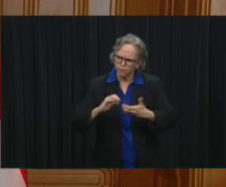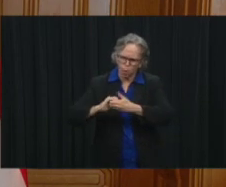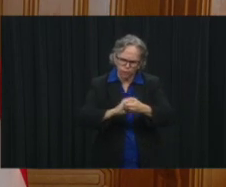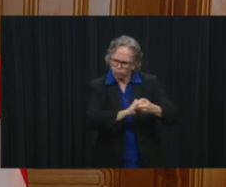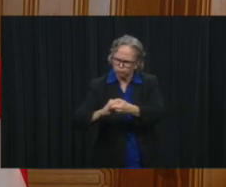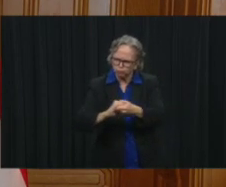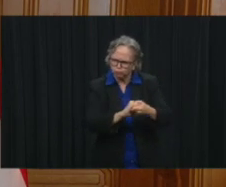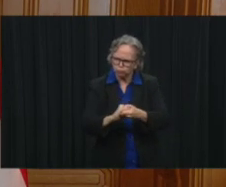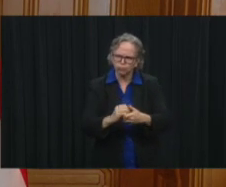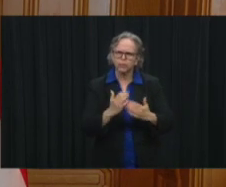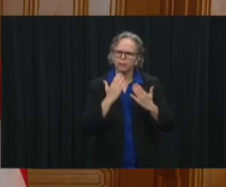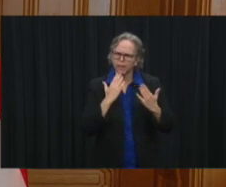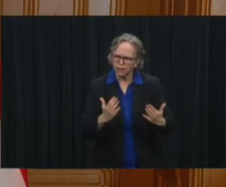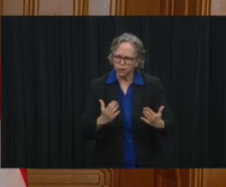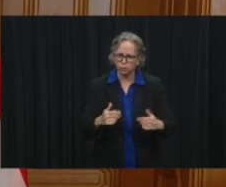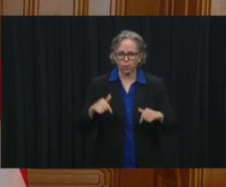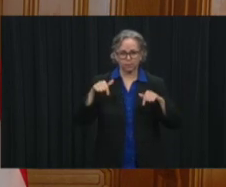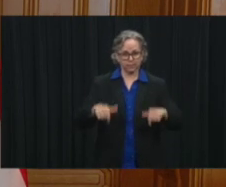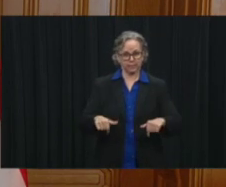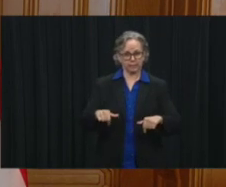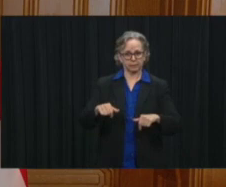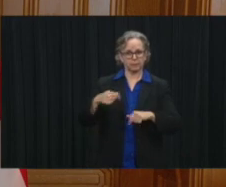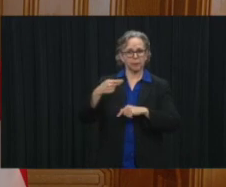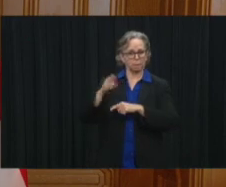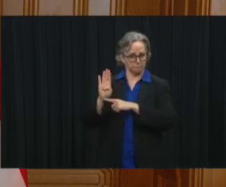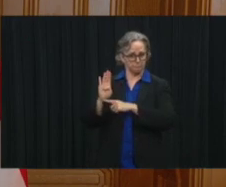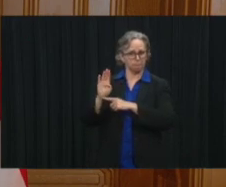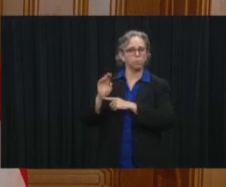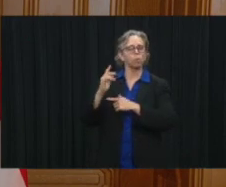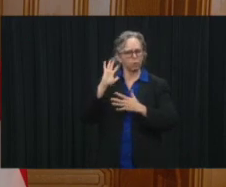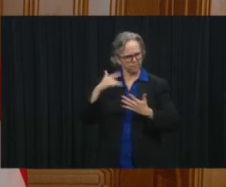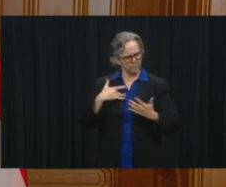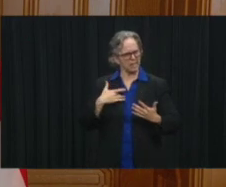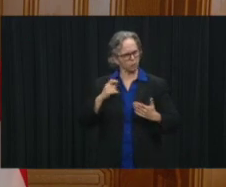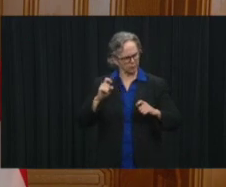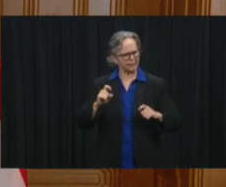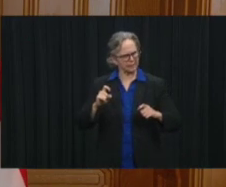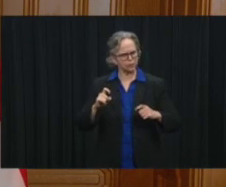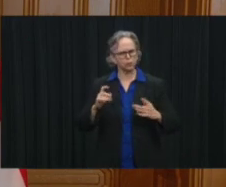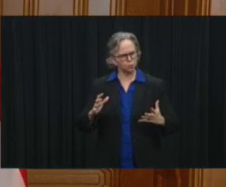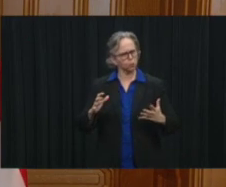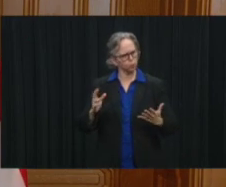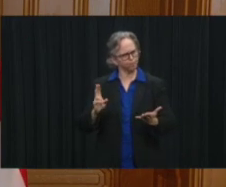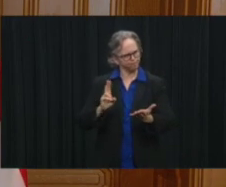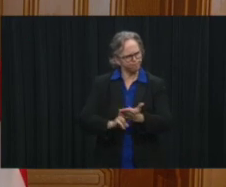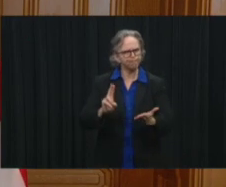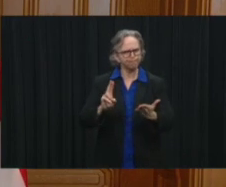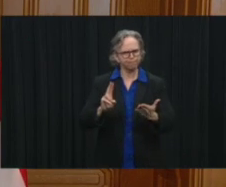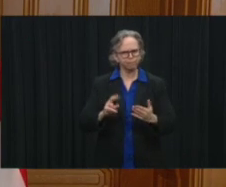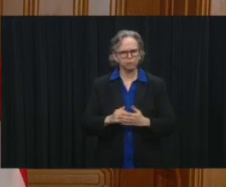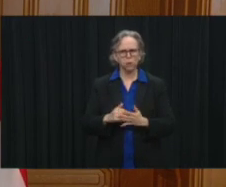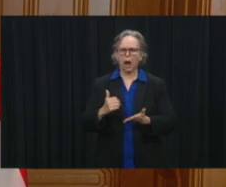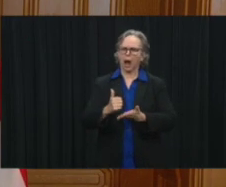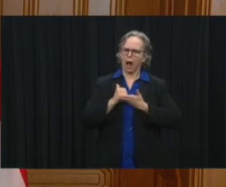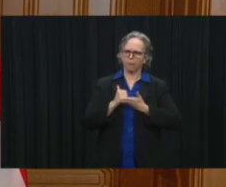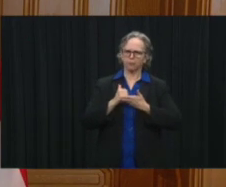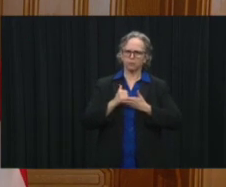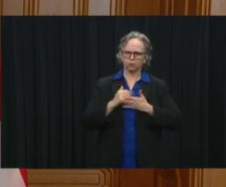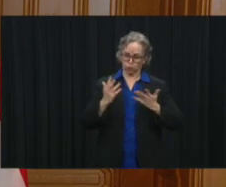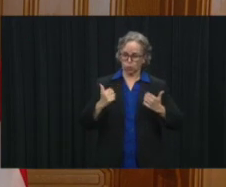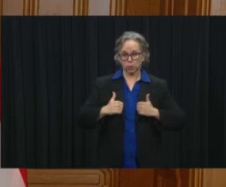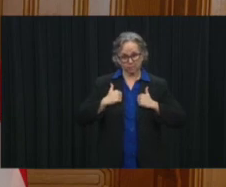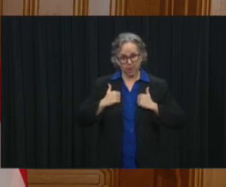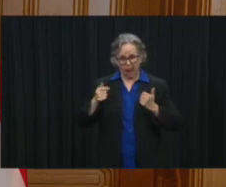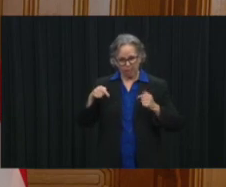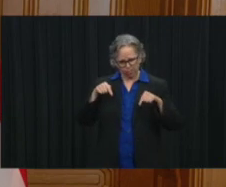felt needed to be done in this crisis and to help us get through this crisis that we are in. So some of these